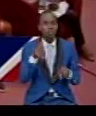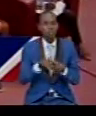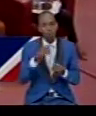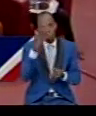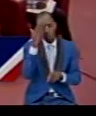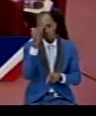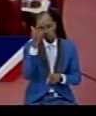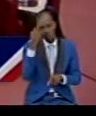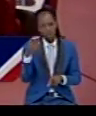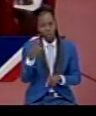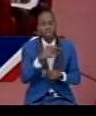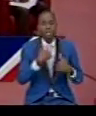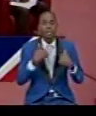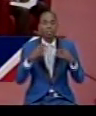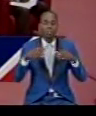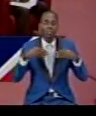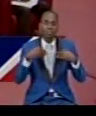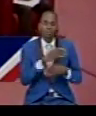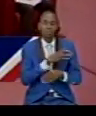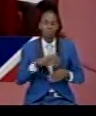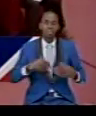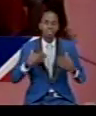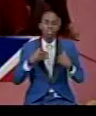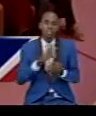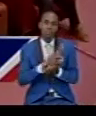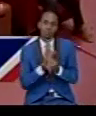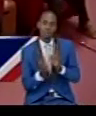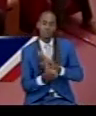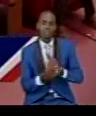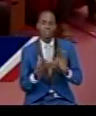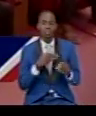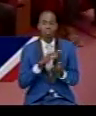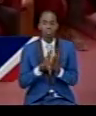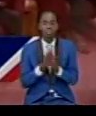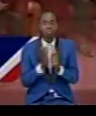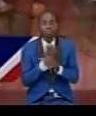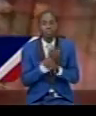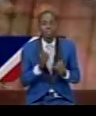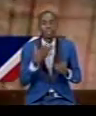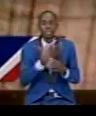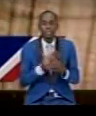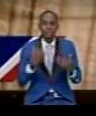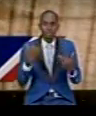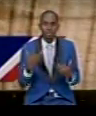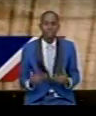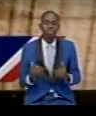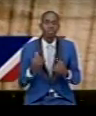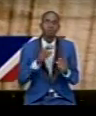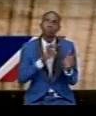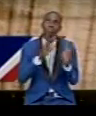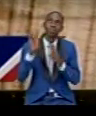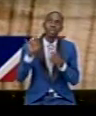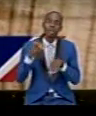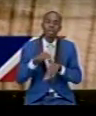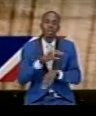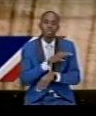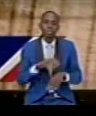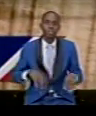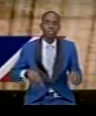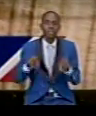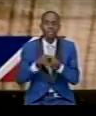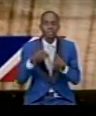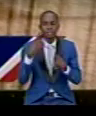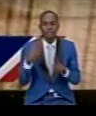Jesus Christ as the Savior as the only savior at the sufficient savior at the